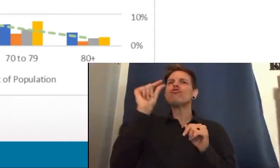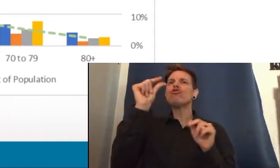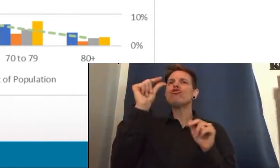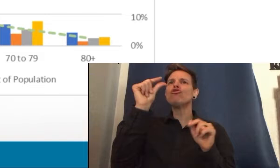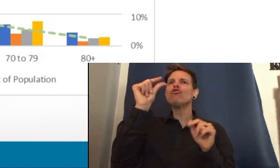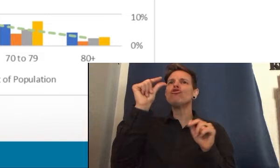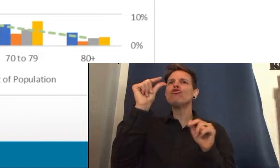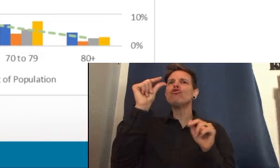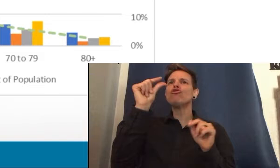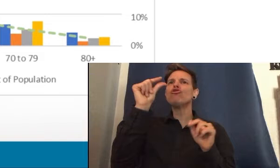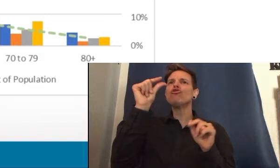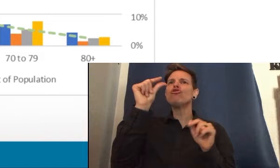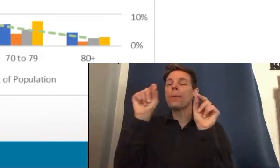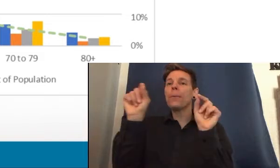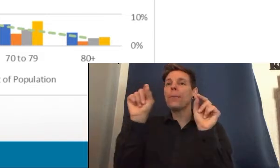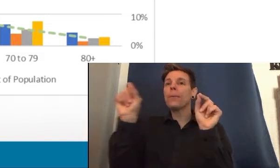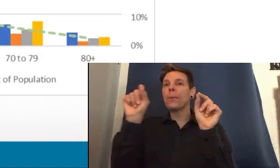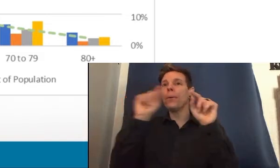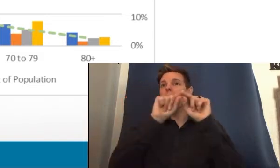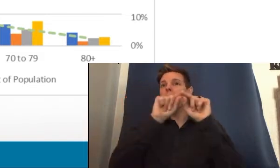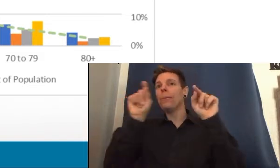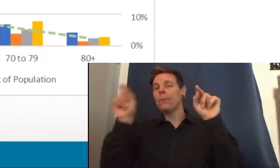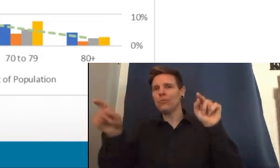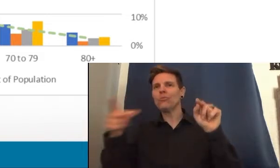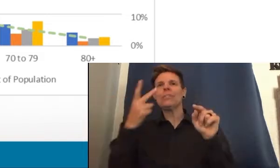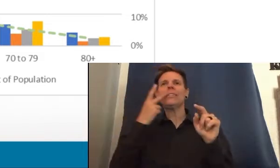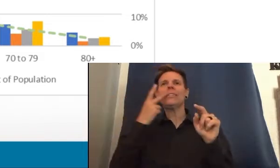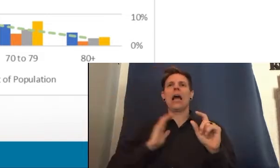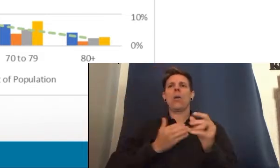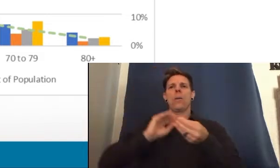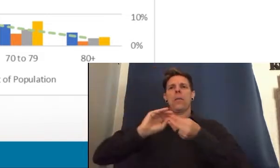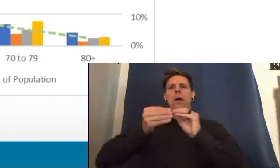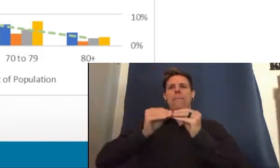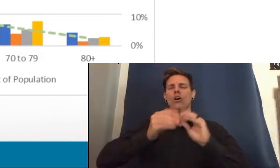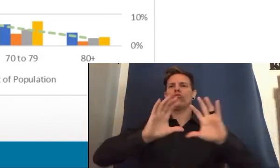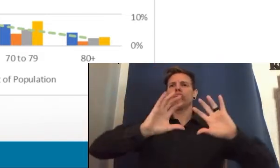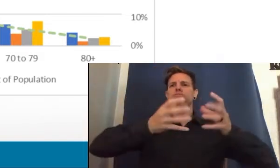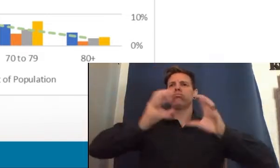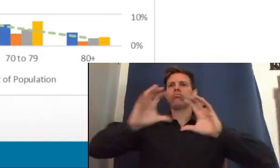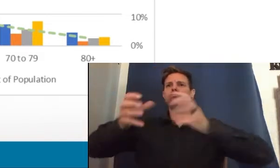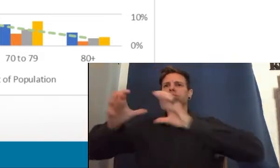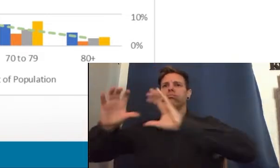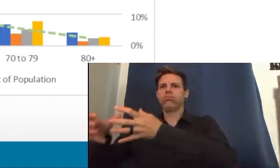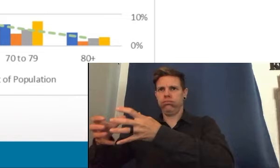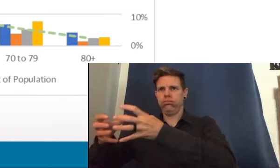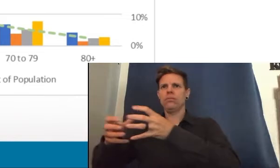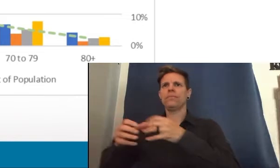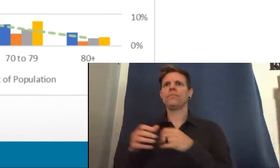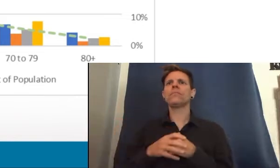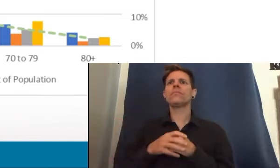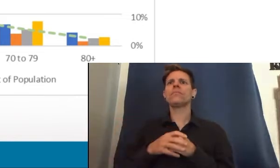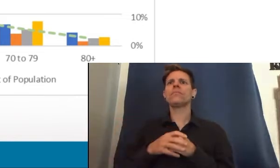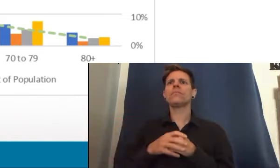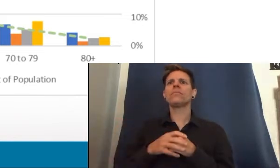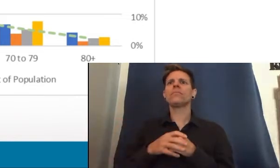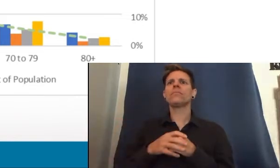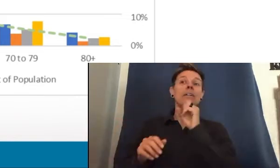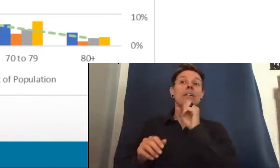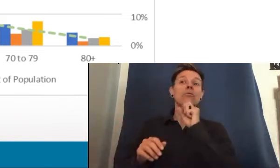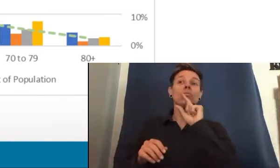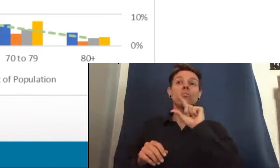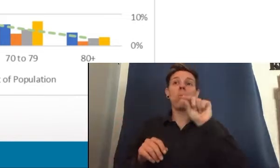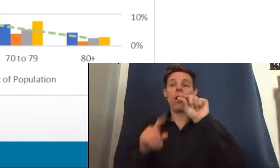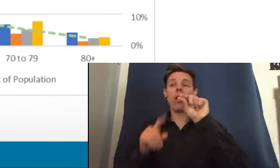our population. And so we would expect that basically the 20 to 29s would be the most people in our